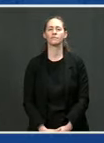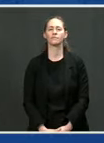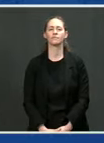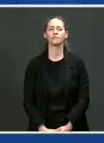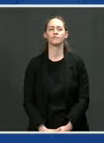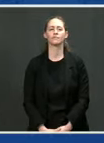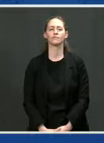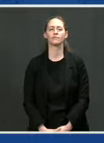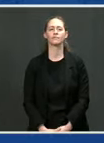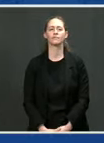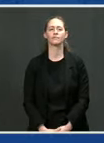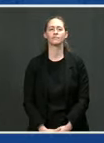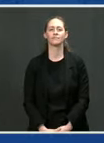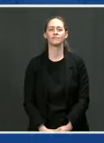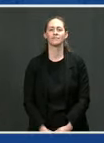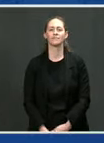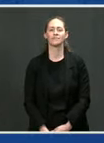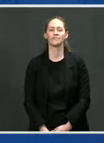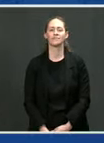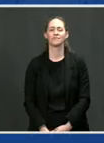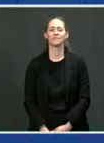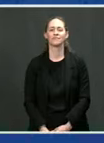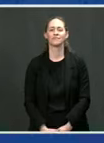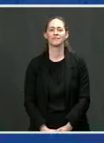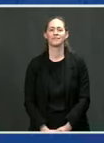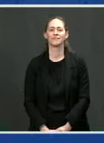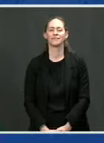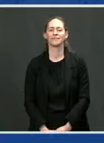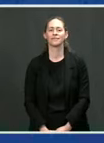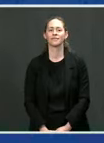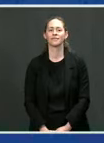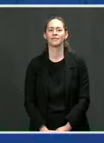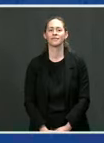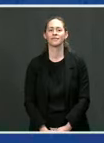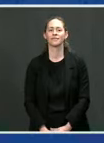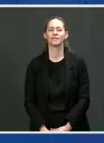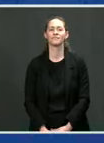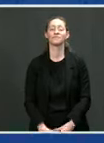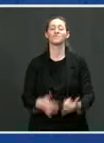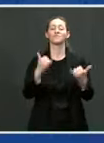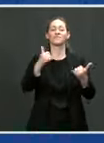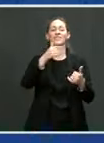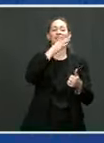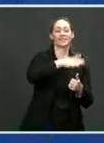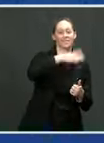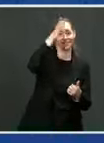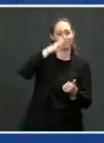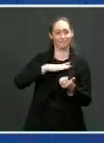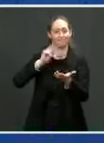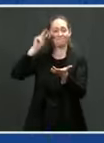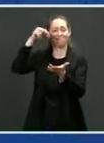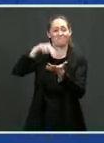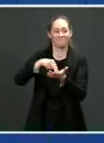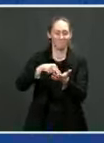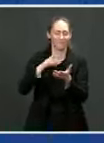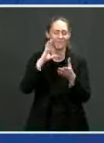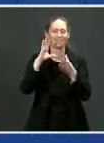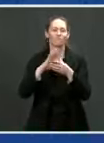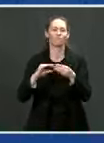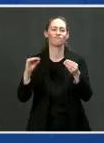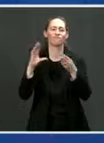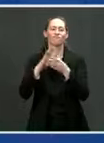Ladies and gentlemen, please rise for the benediction. delivered by Senate Chaplain Barry